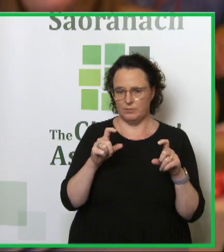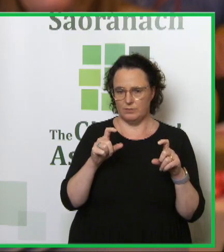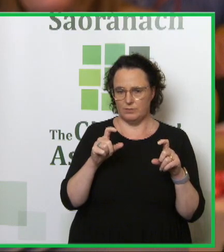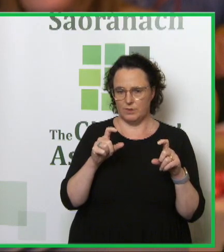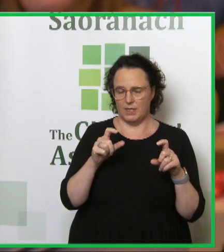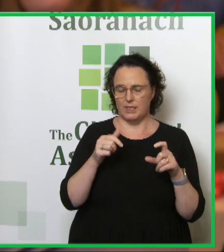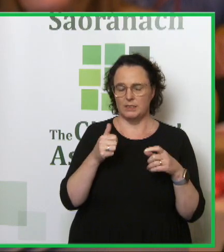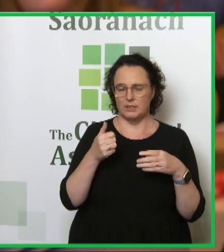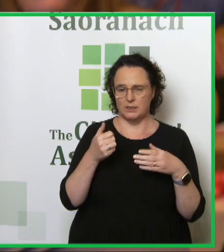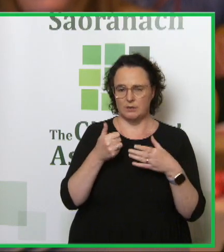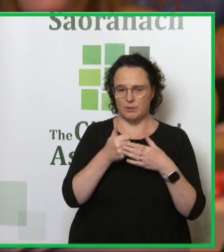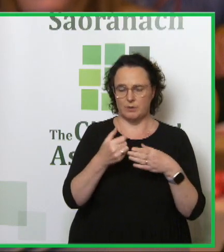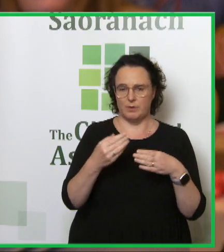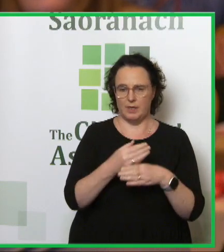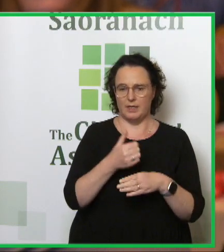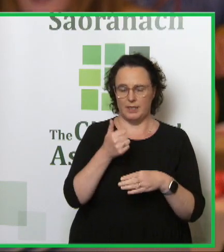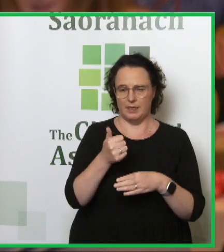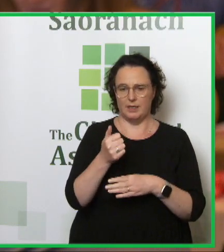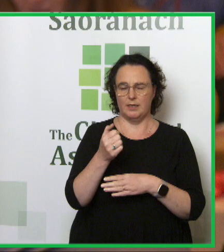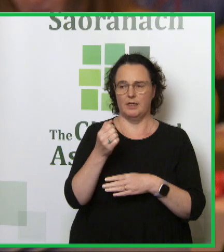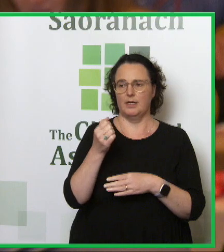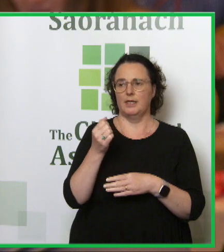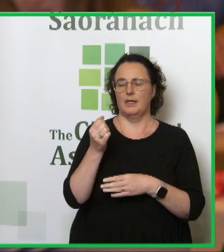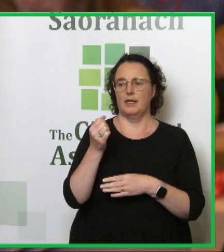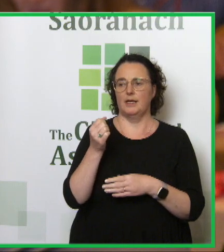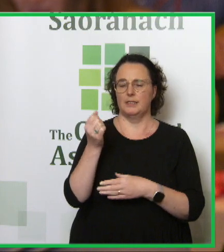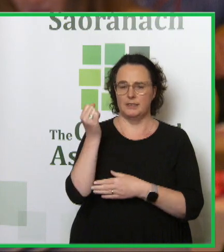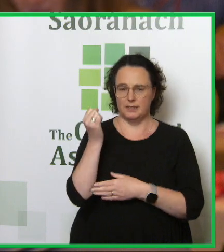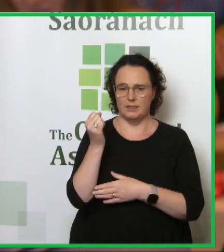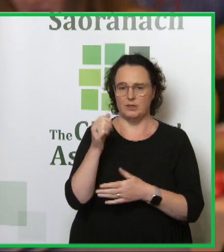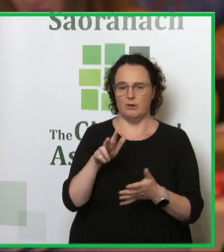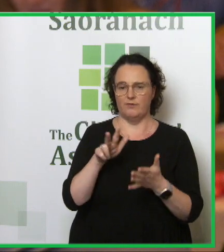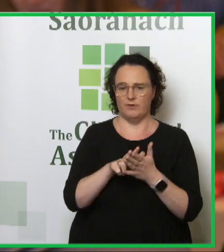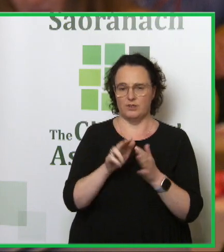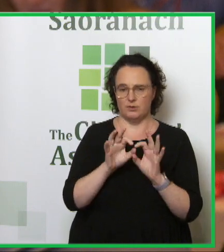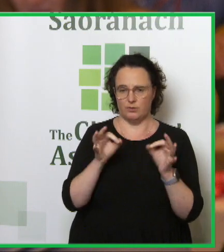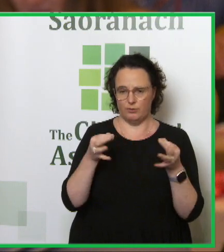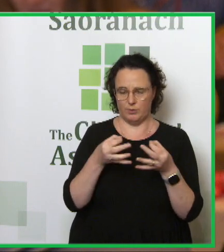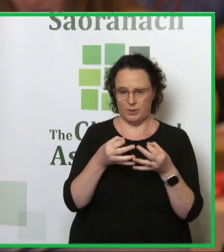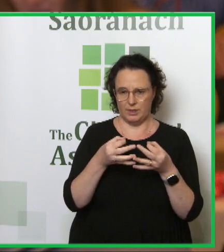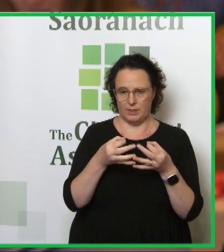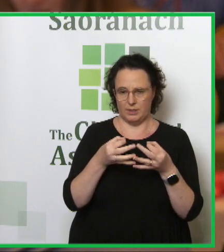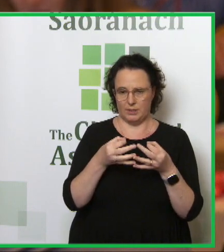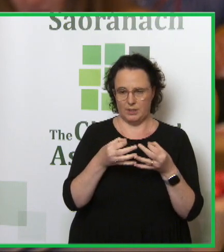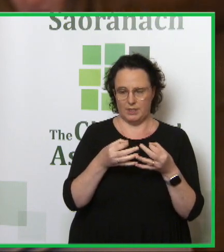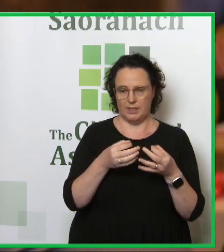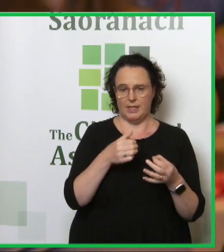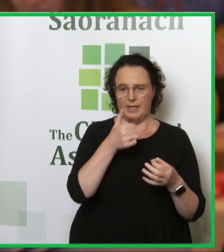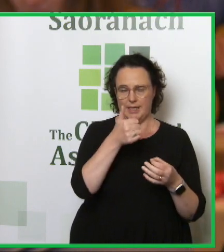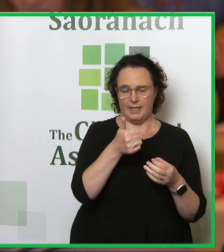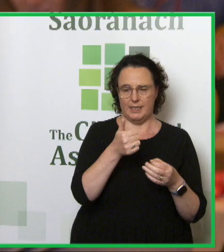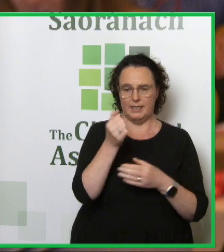Supported by a senior group of a senior official group, and can we change it to a senior officials